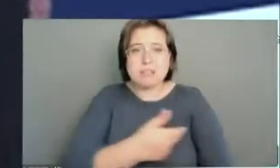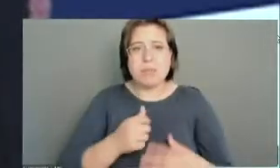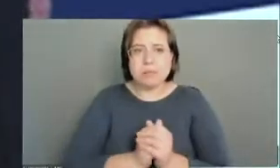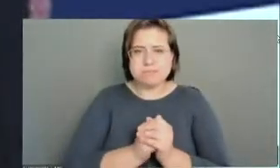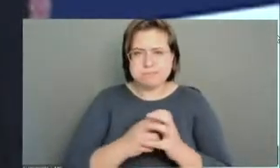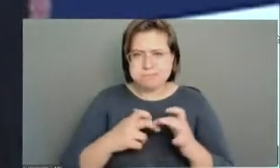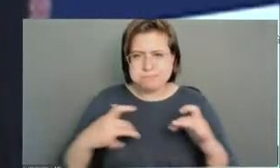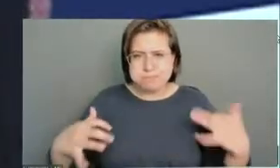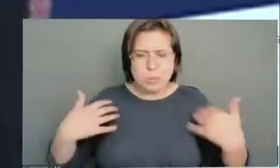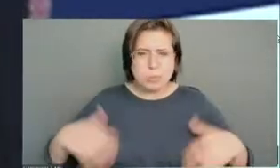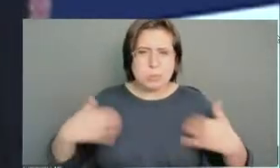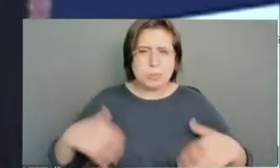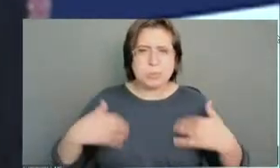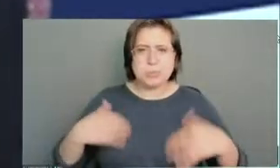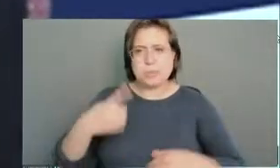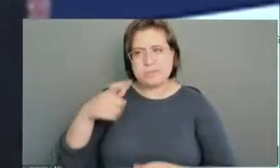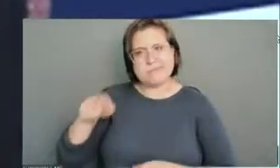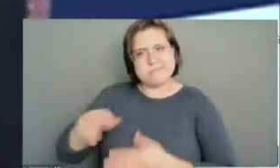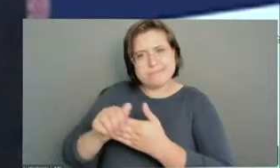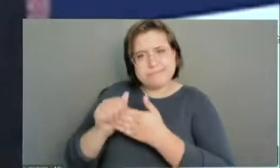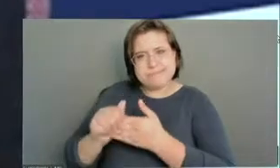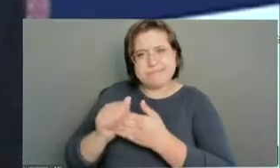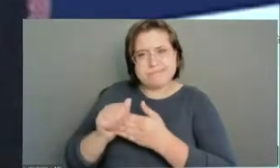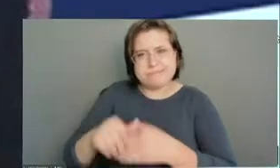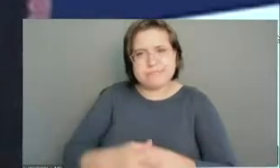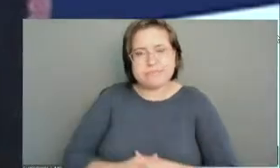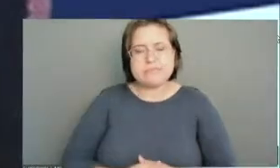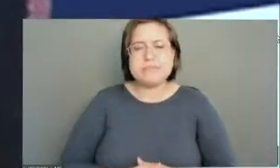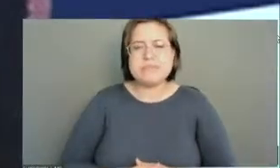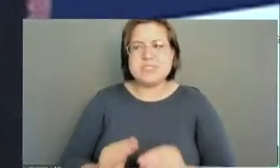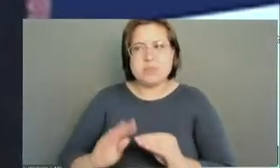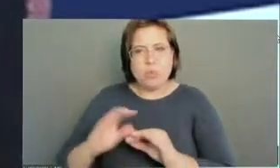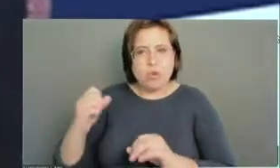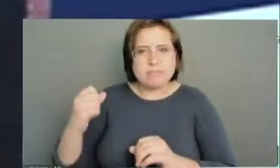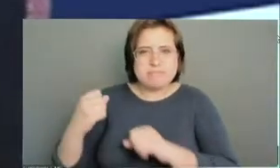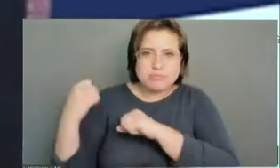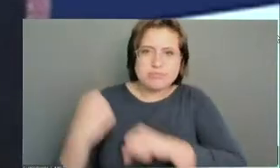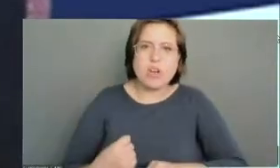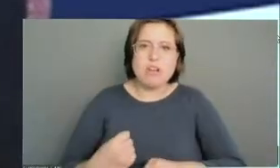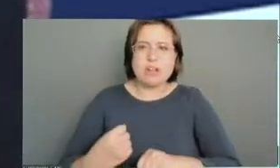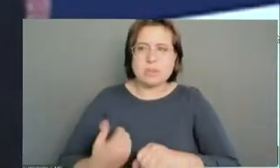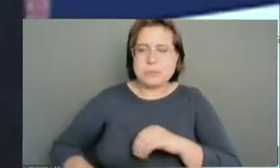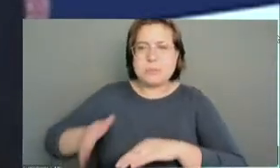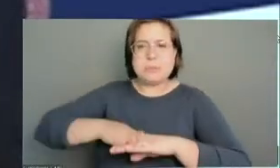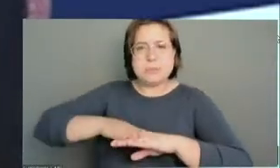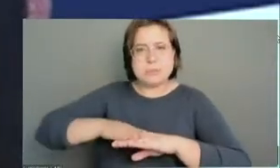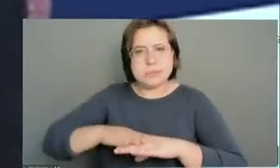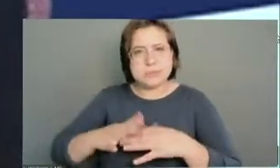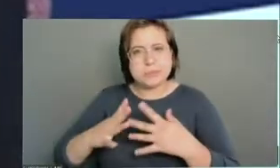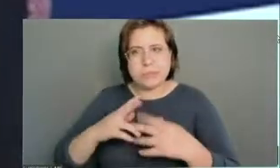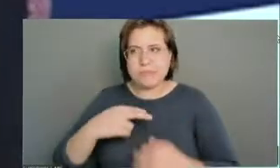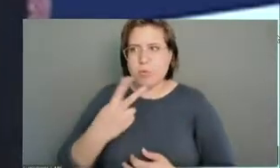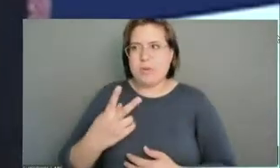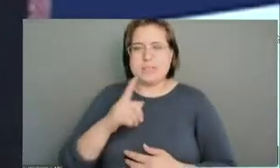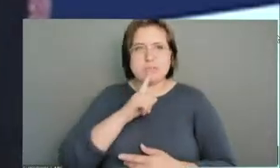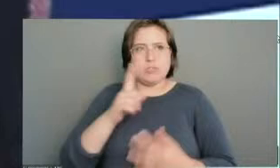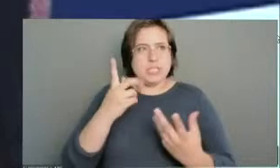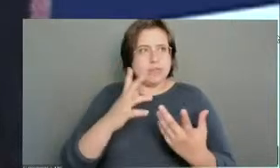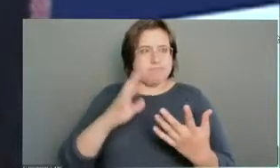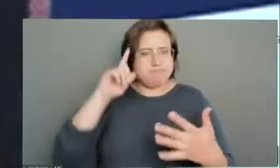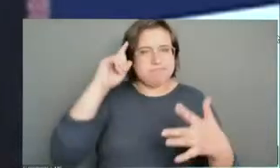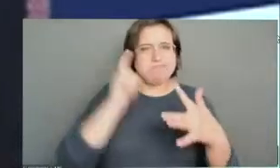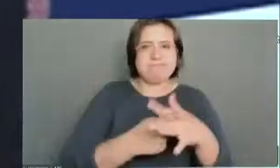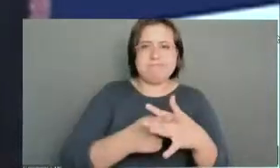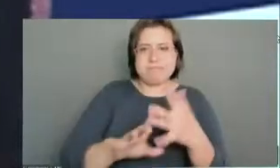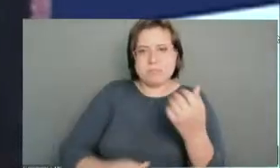dramatically under his stewardship, becoming an even stronger voice for the hospitals that care for the most vulnerable.